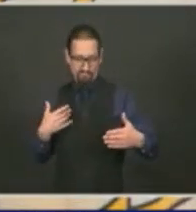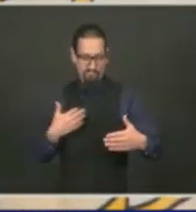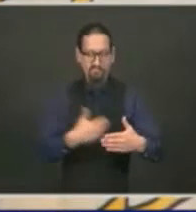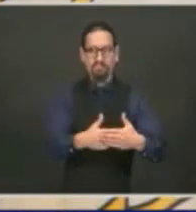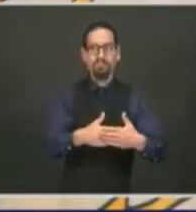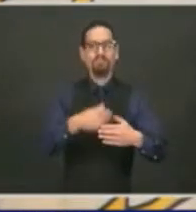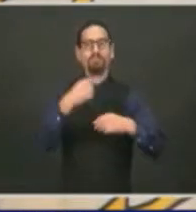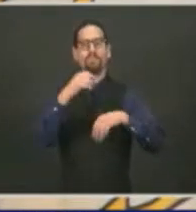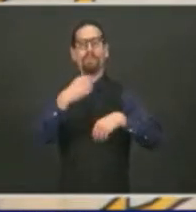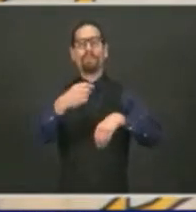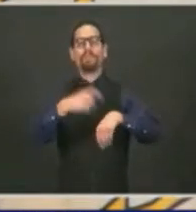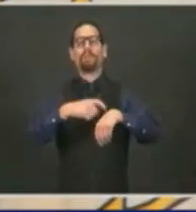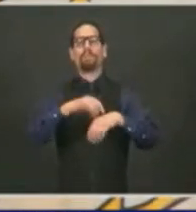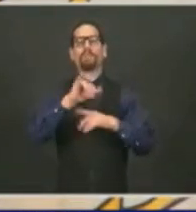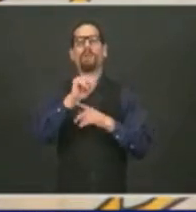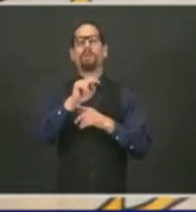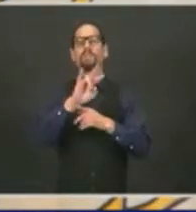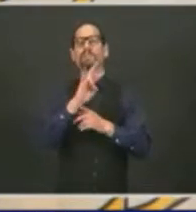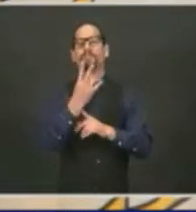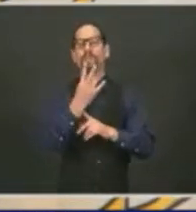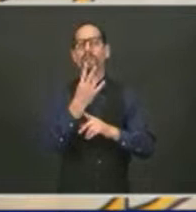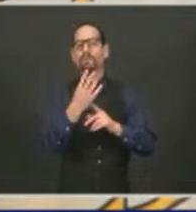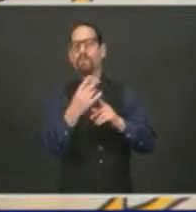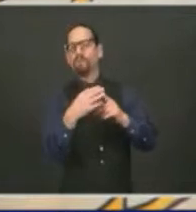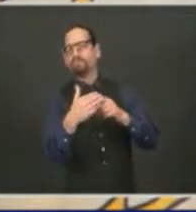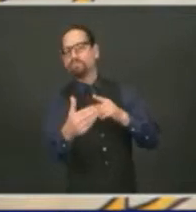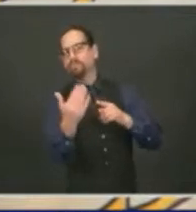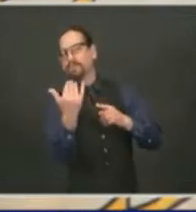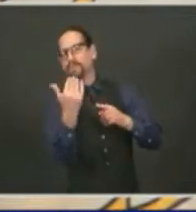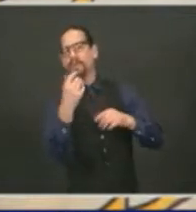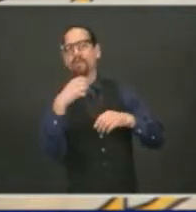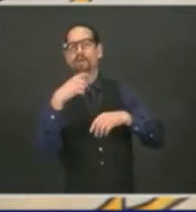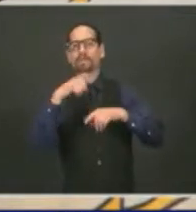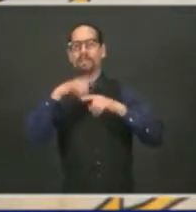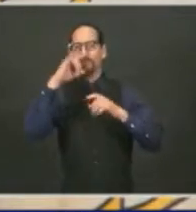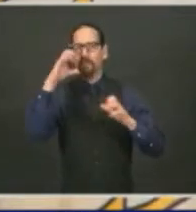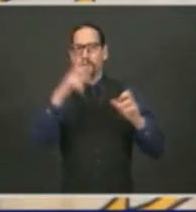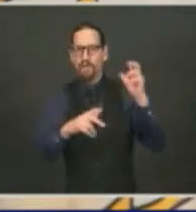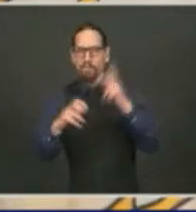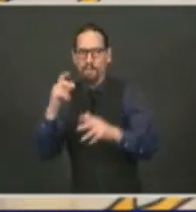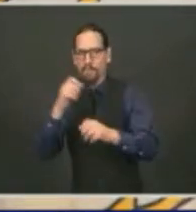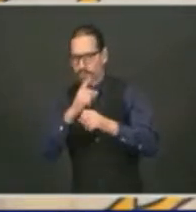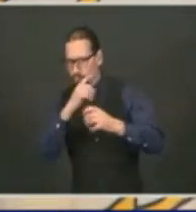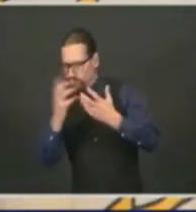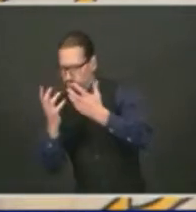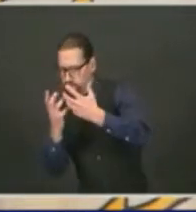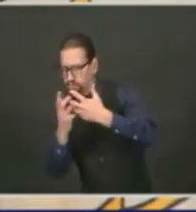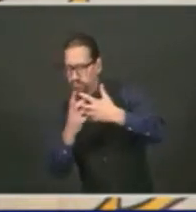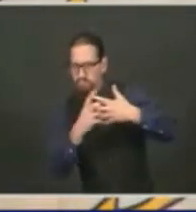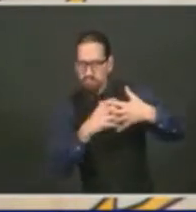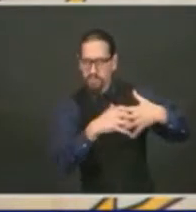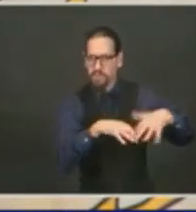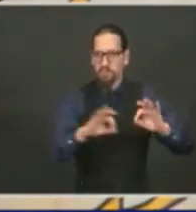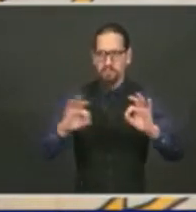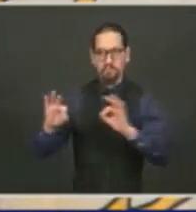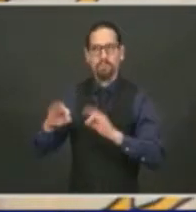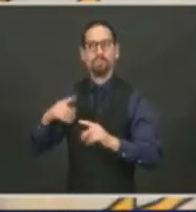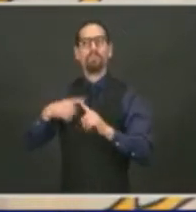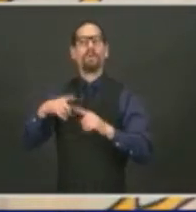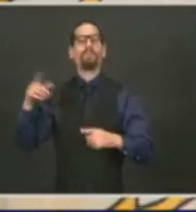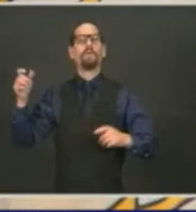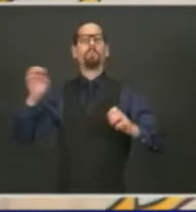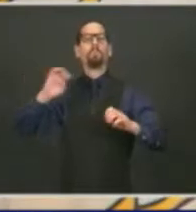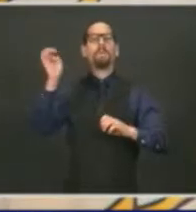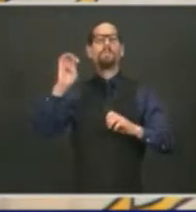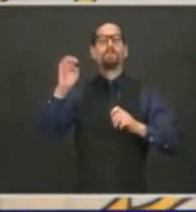The Education Command Center is working around the clock to ensure every school has the resources that you need for